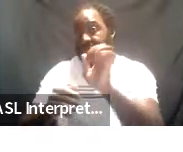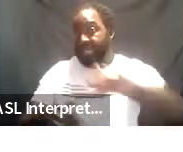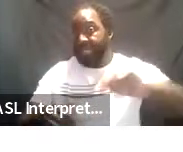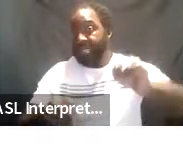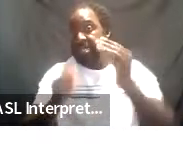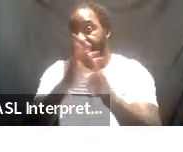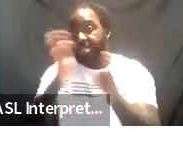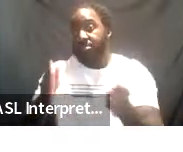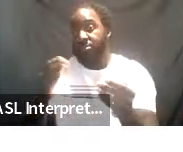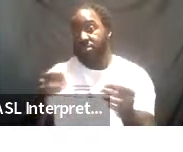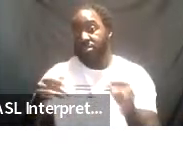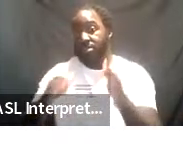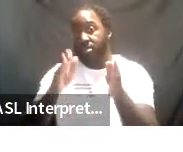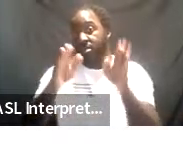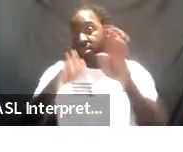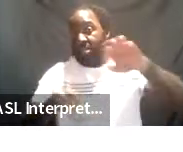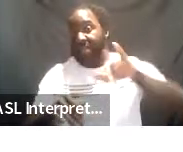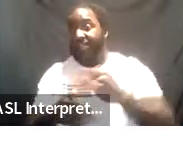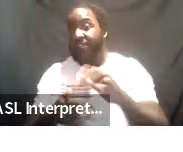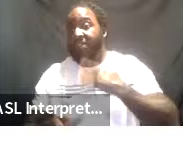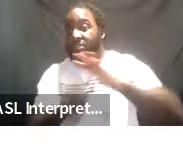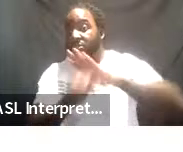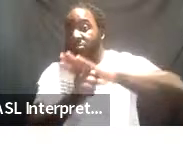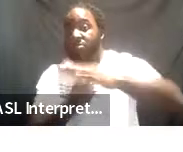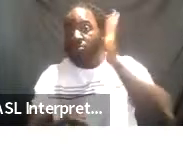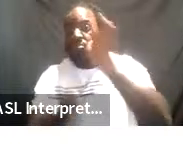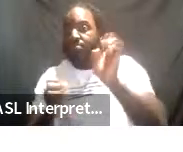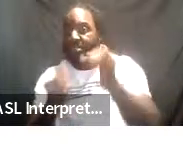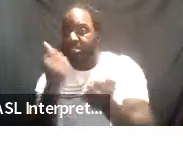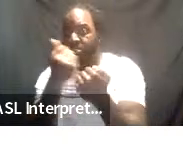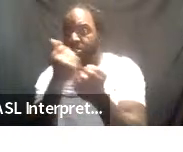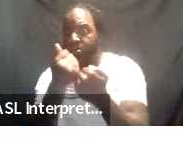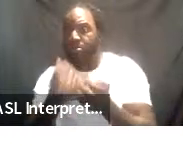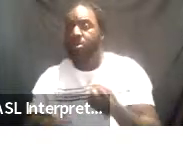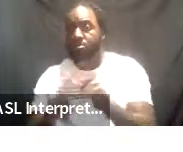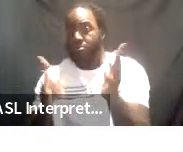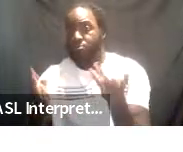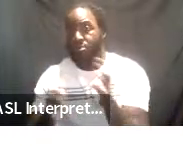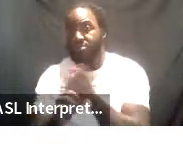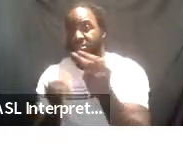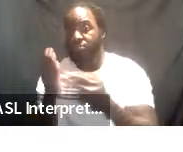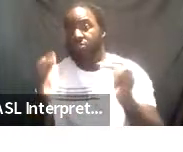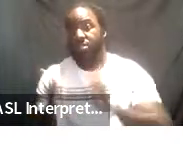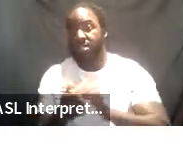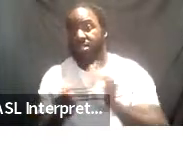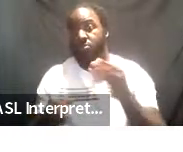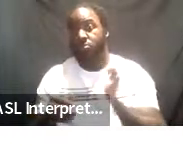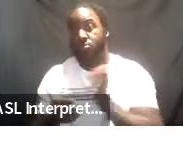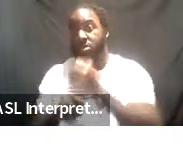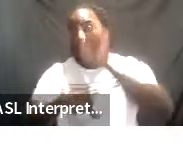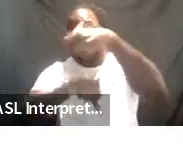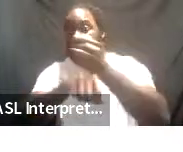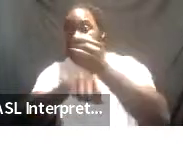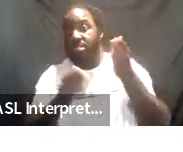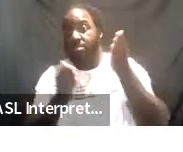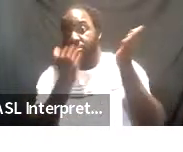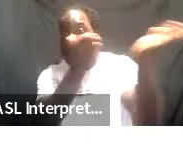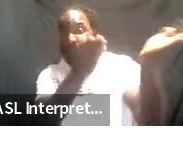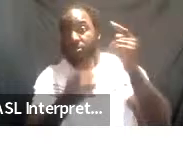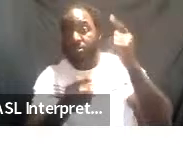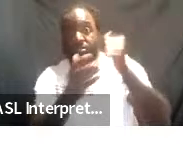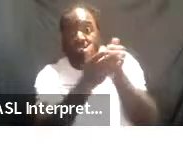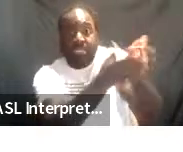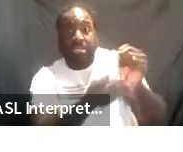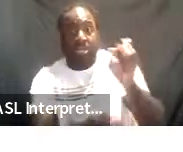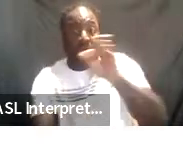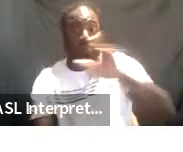supportive of those efforts to ensure that we're forwarding a set of proposals that enables every neighborhood to do its part. And so